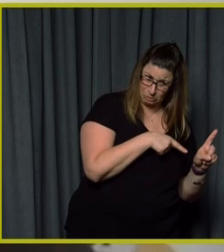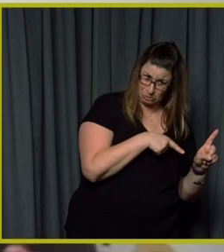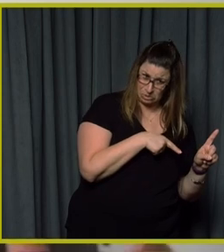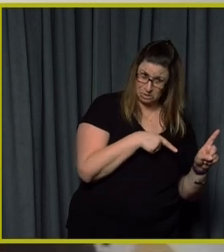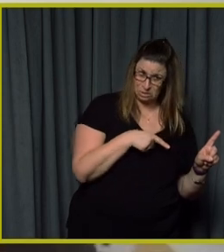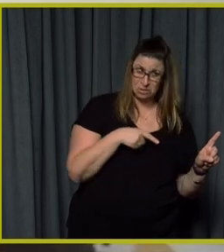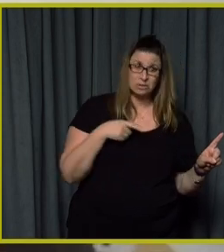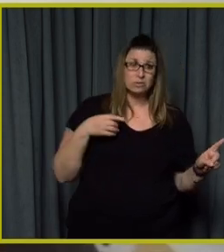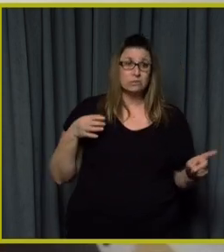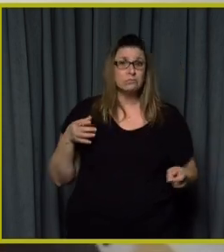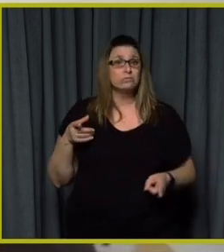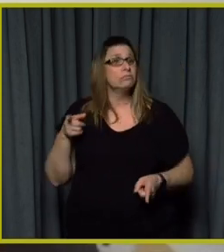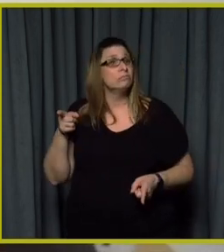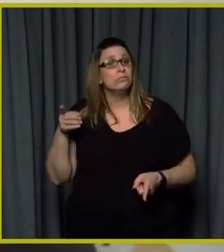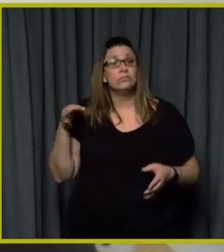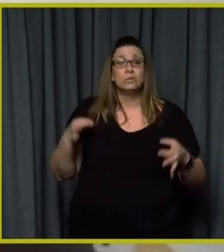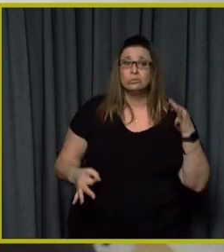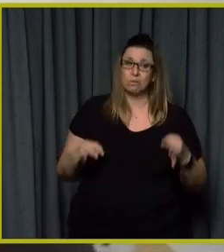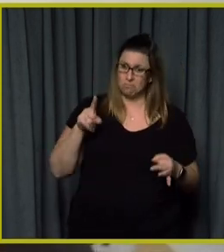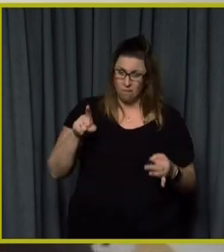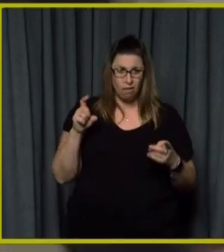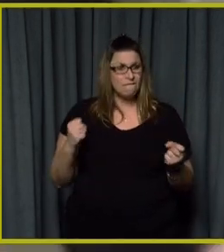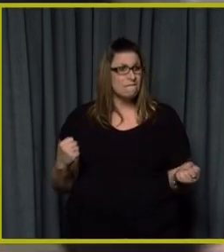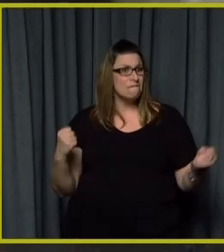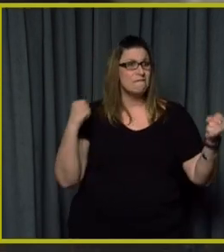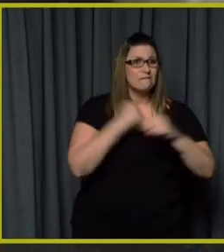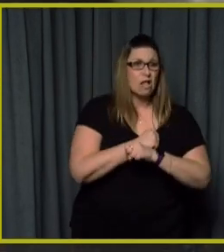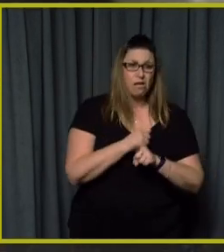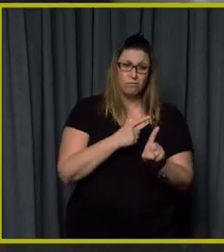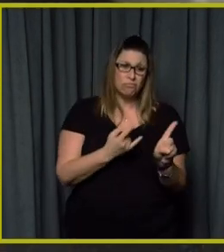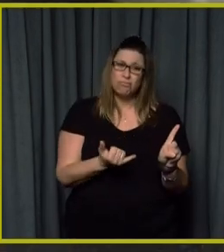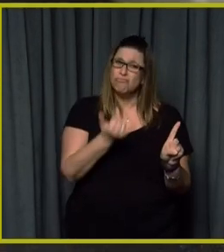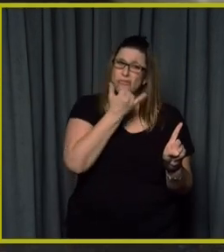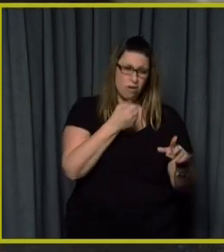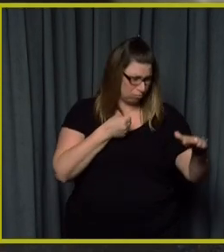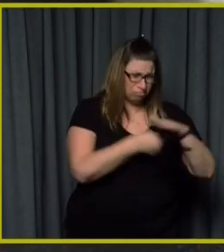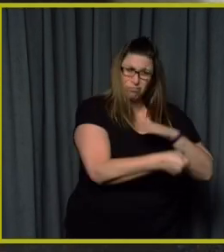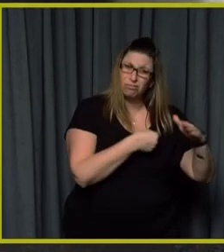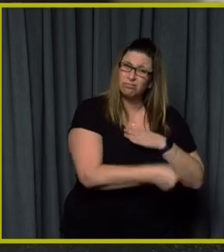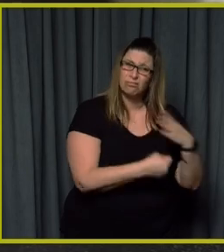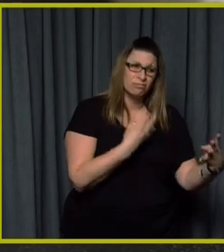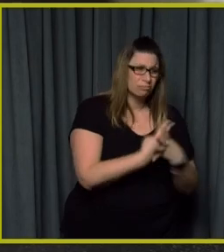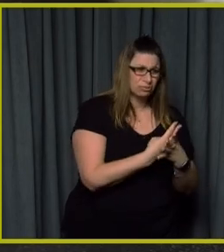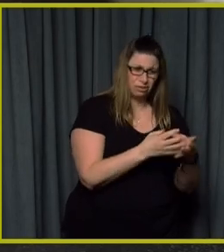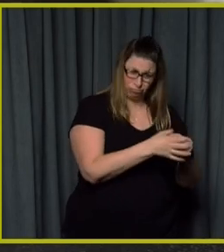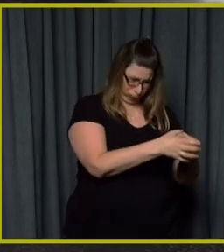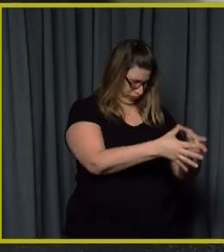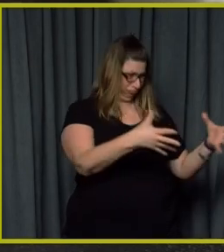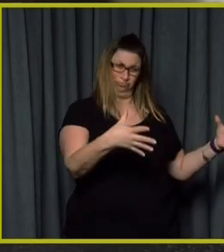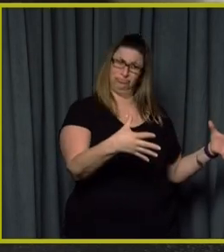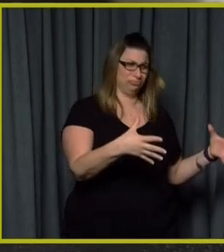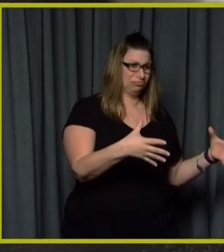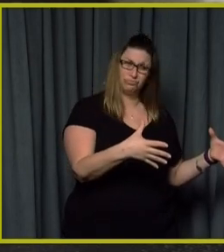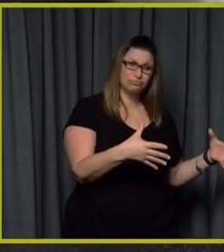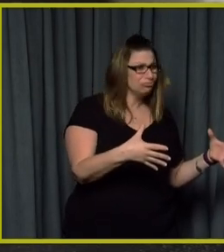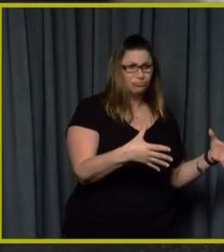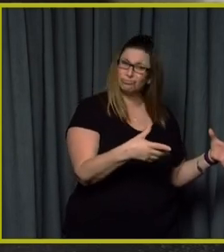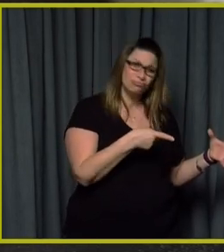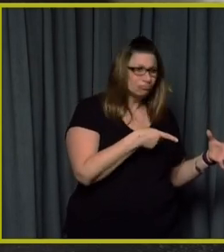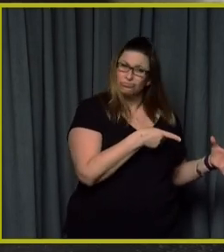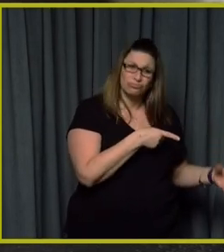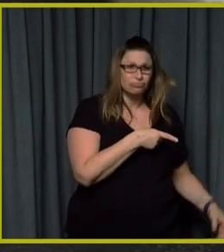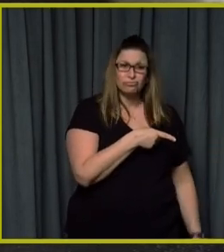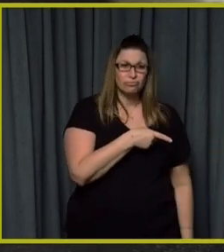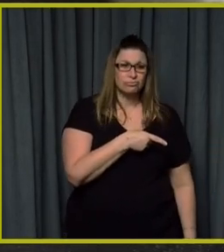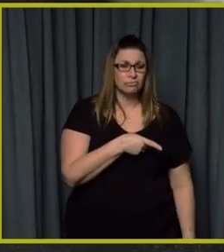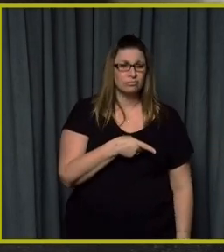so many of the systems that put us in harm's way. Hello, my name is Connie Swain. My son is Anthony Swain, and my